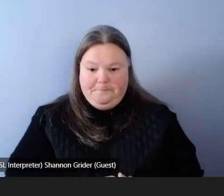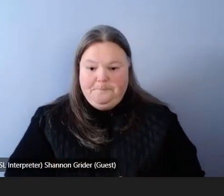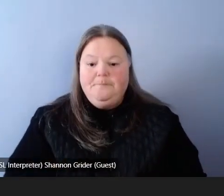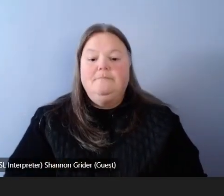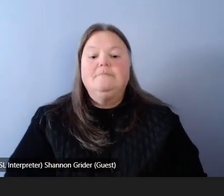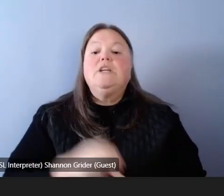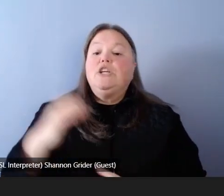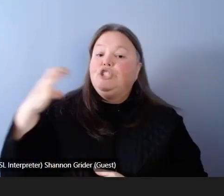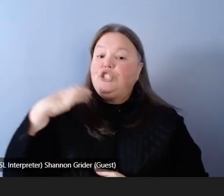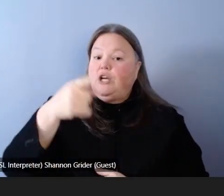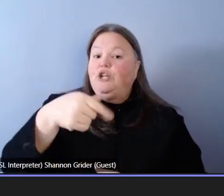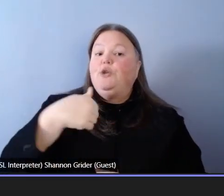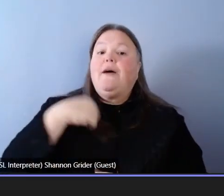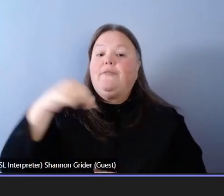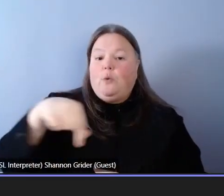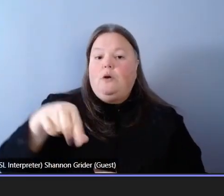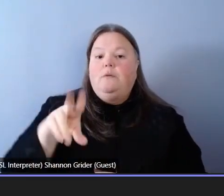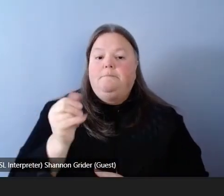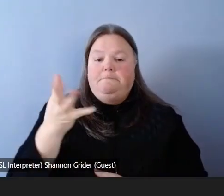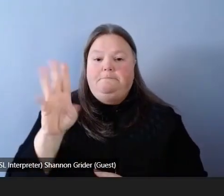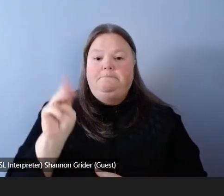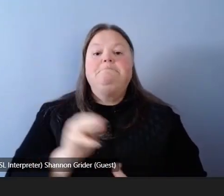Okay, Chair, you do have a quorum.